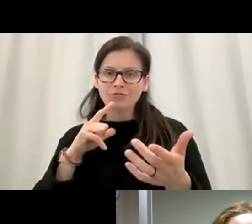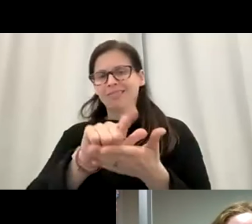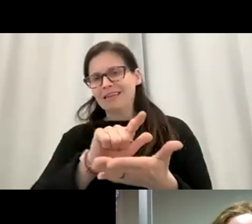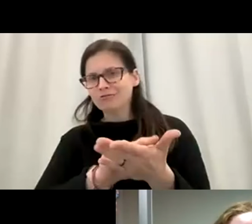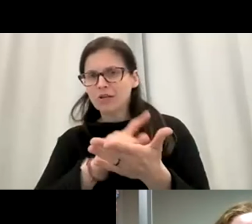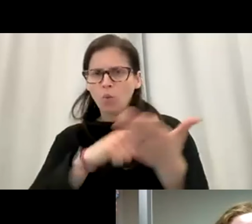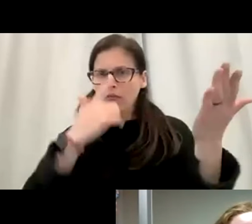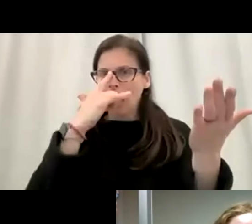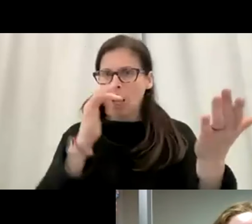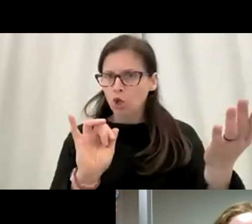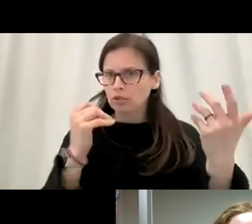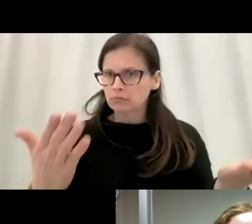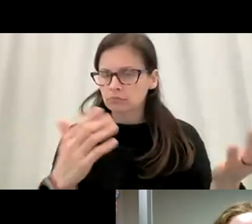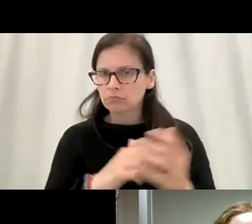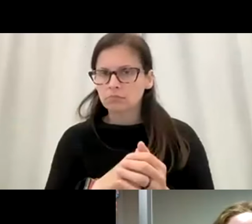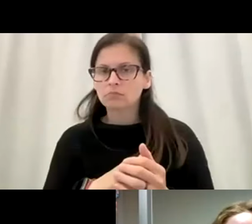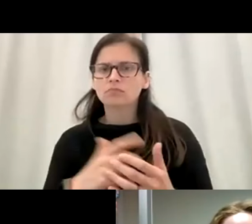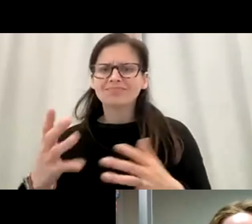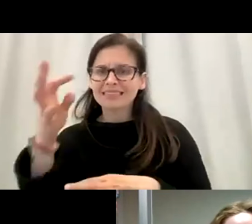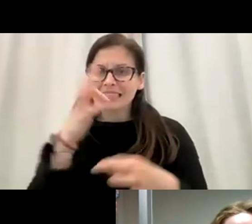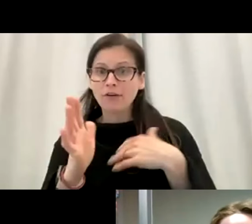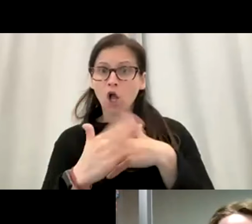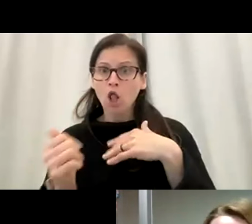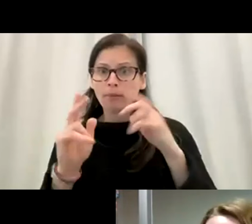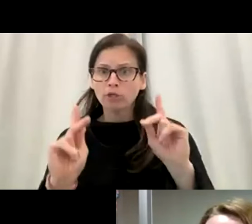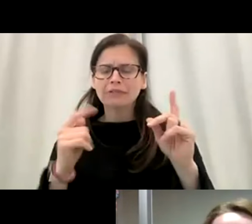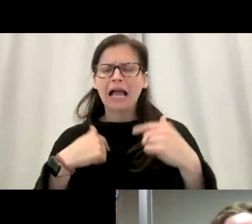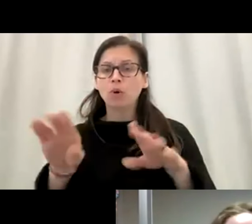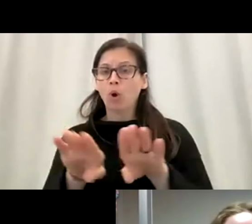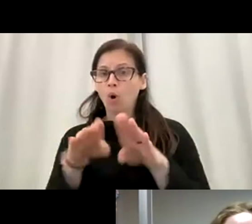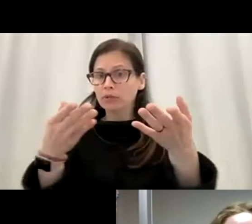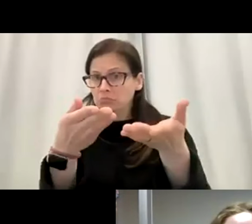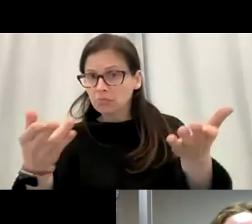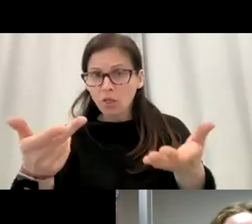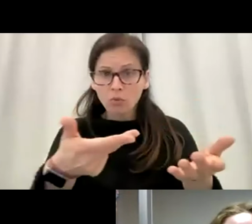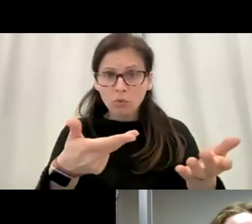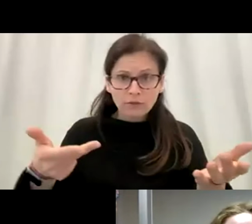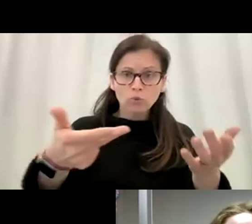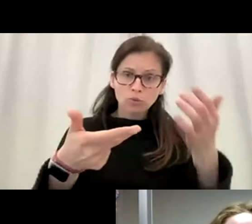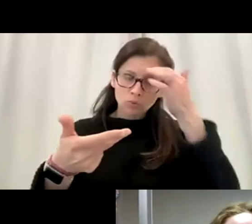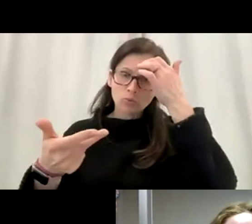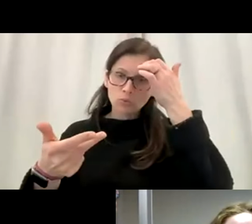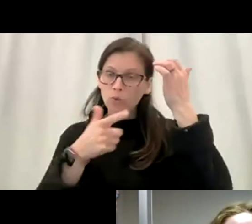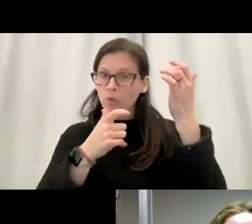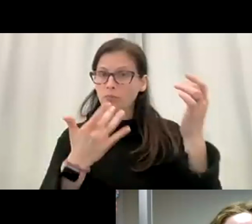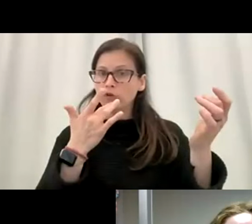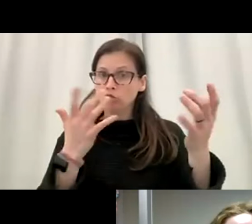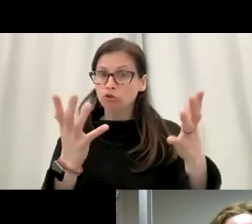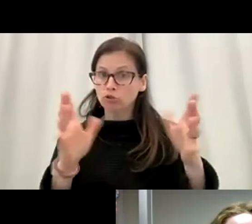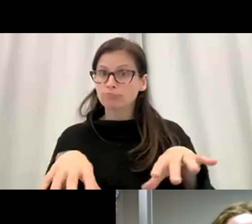like? And I'll, instead of calling on somebody, I'll just kind of open it up to the three of you and whoever wants to take the lead on